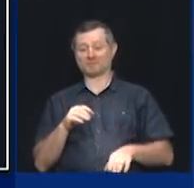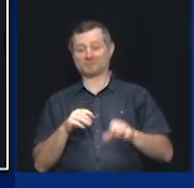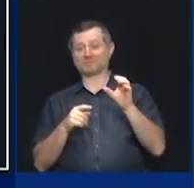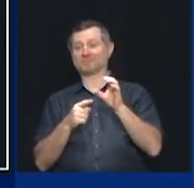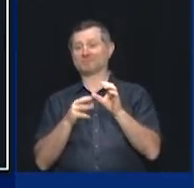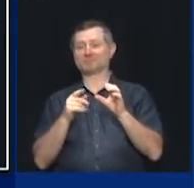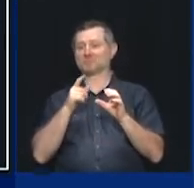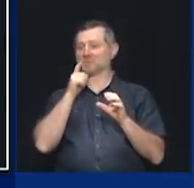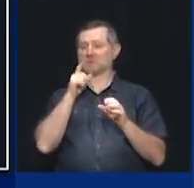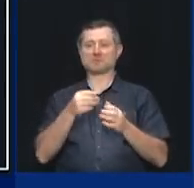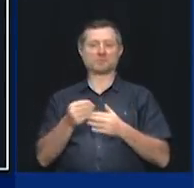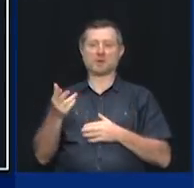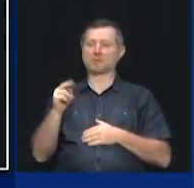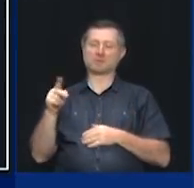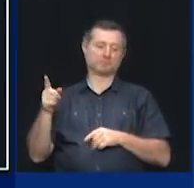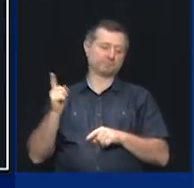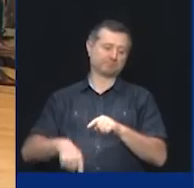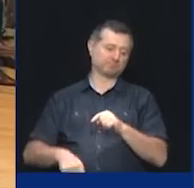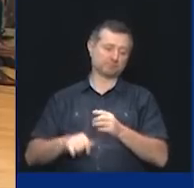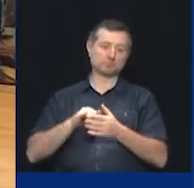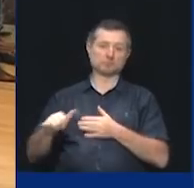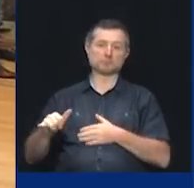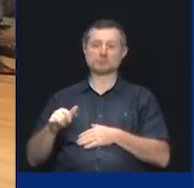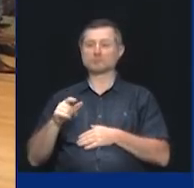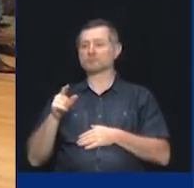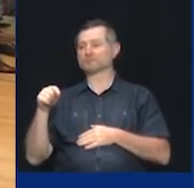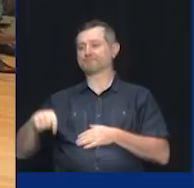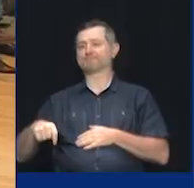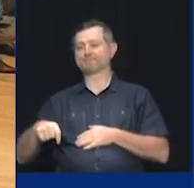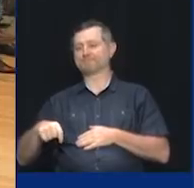period. Thank the legislature for passing that.